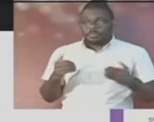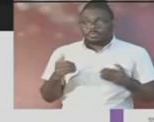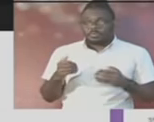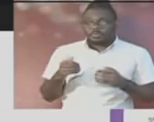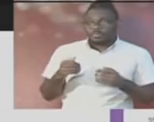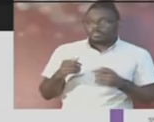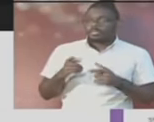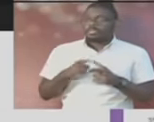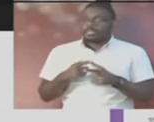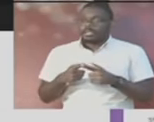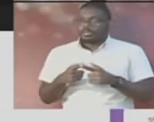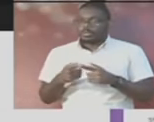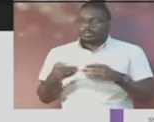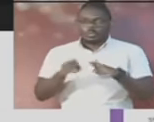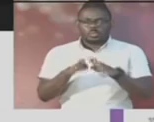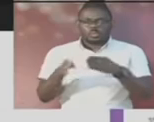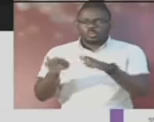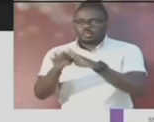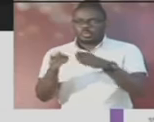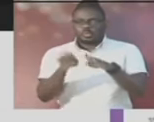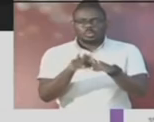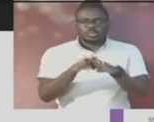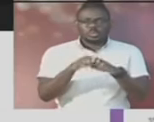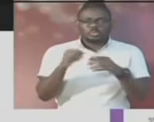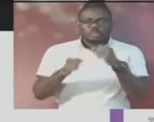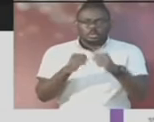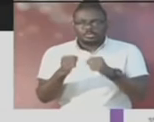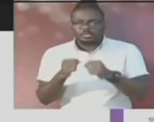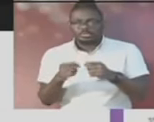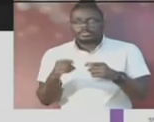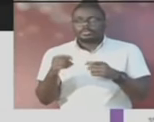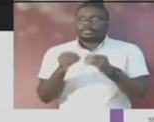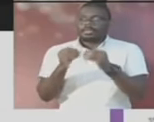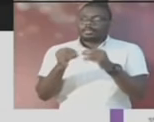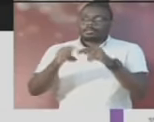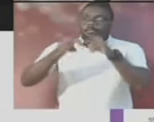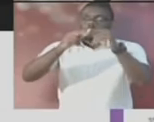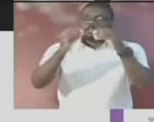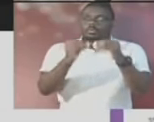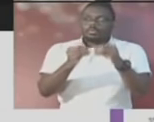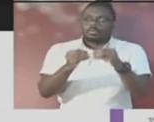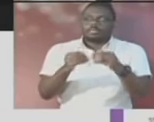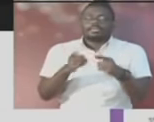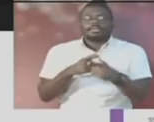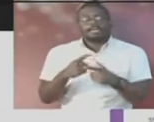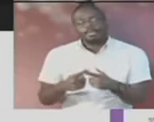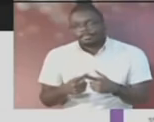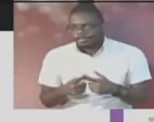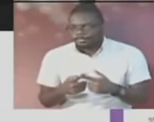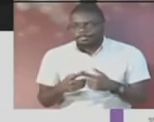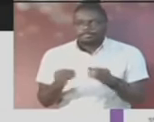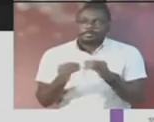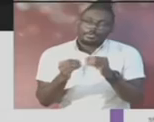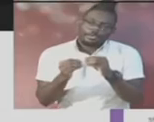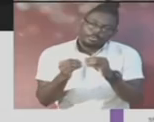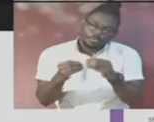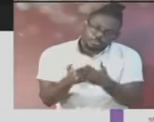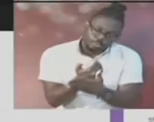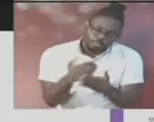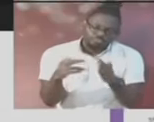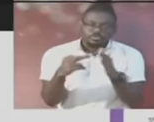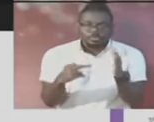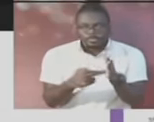again. And then as numbers continue to increase, implementing progressively more stringent measures to reduce